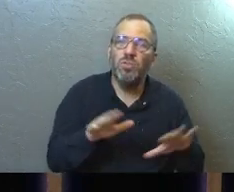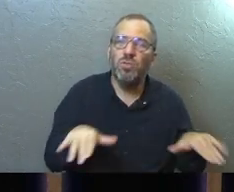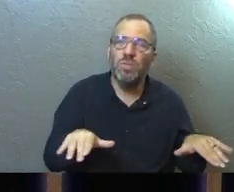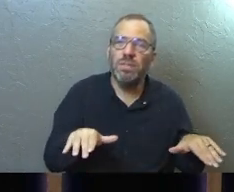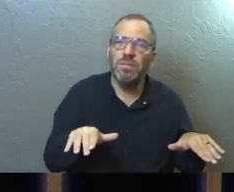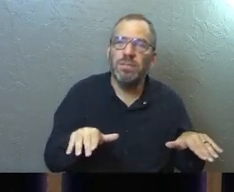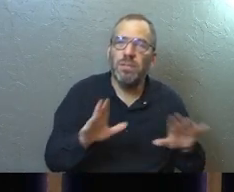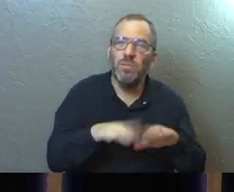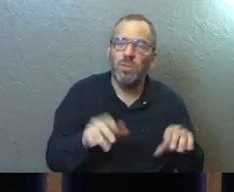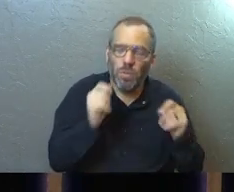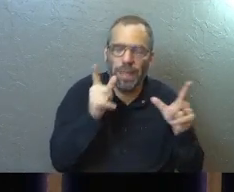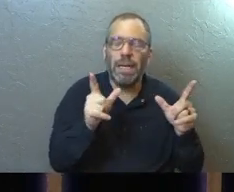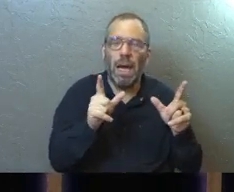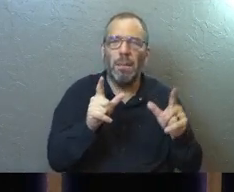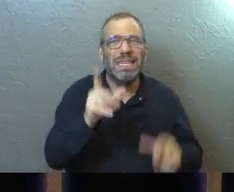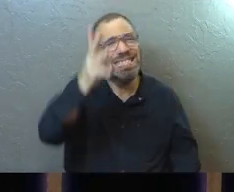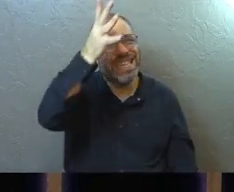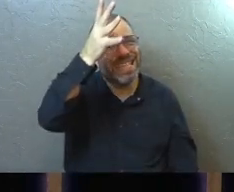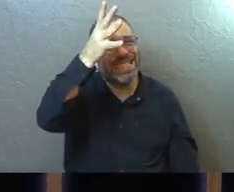could.